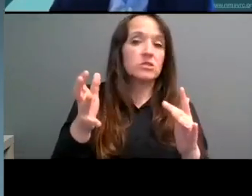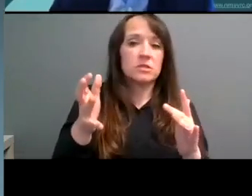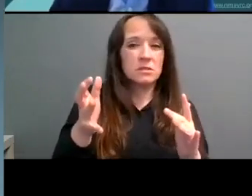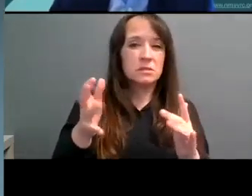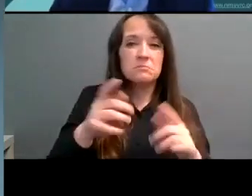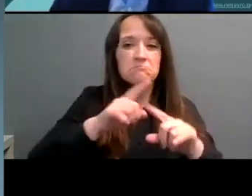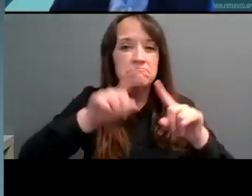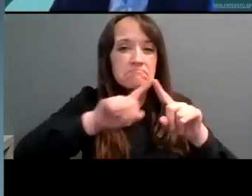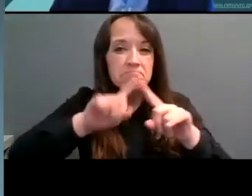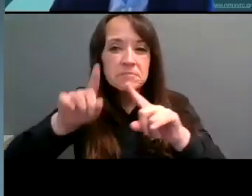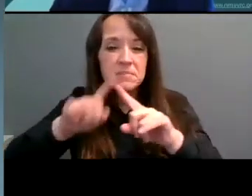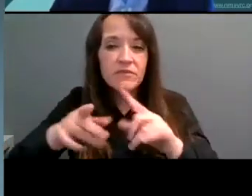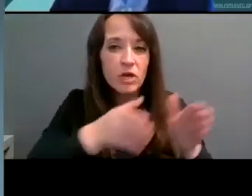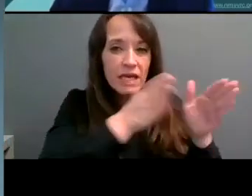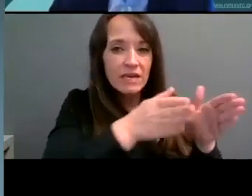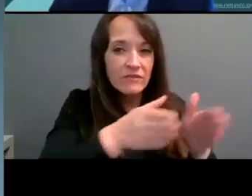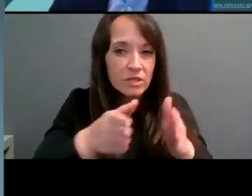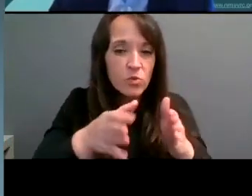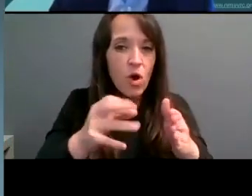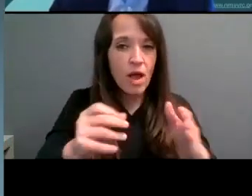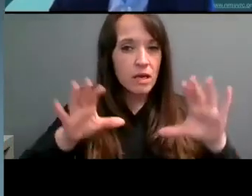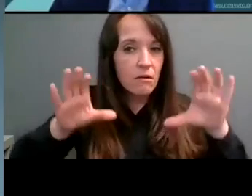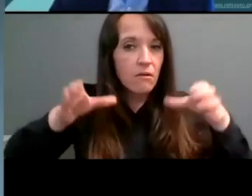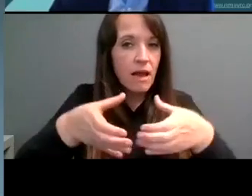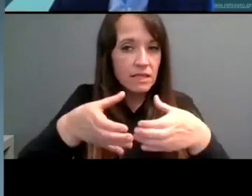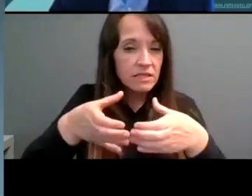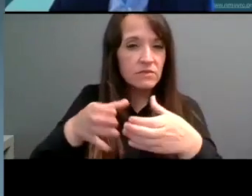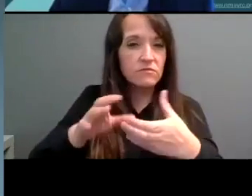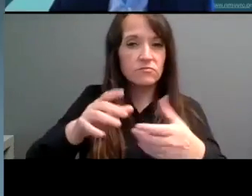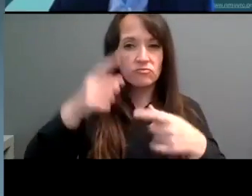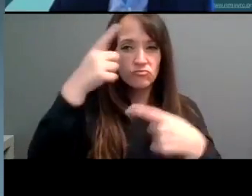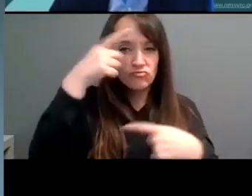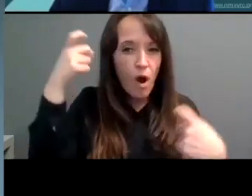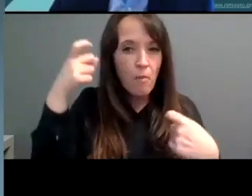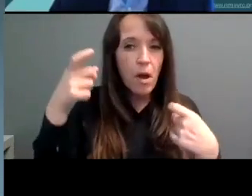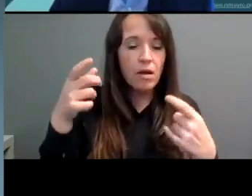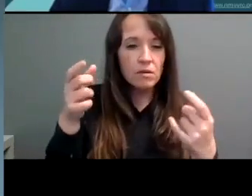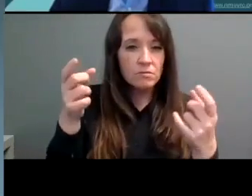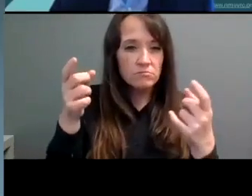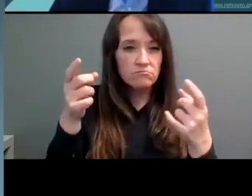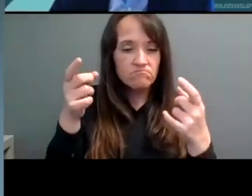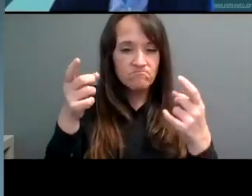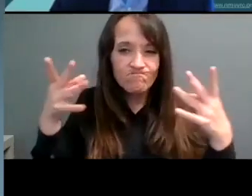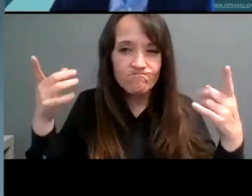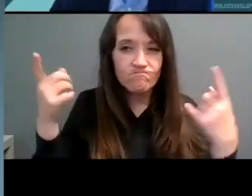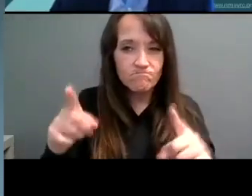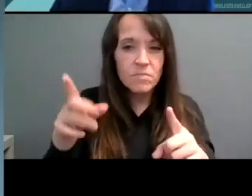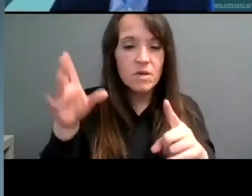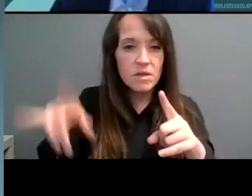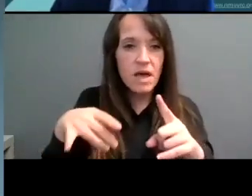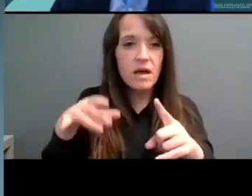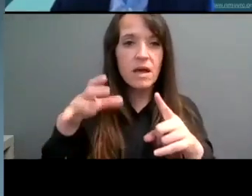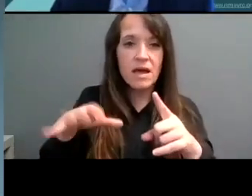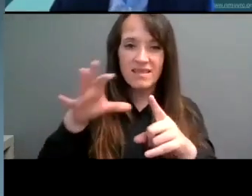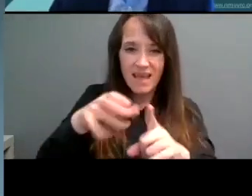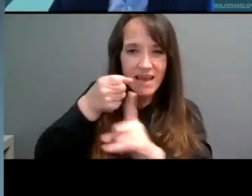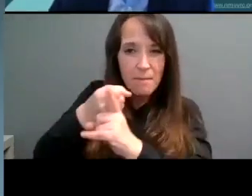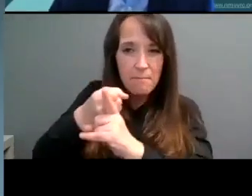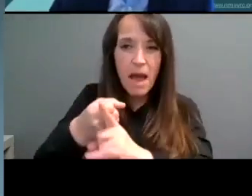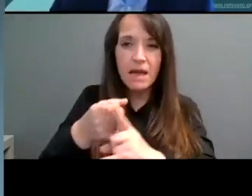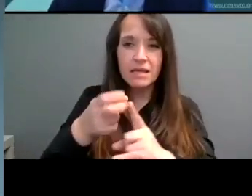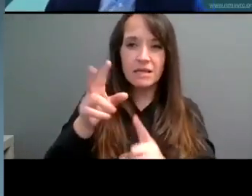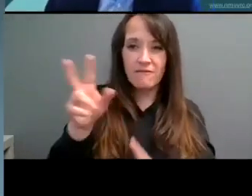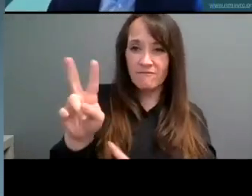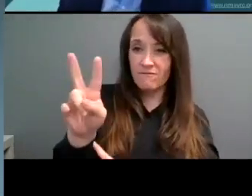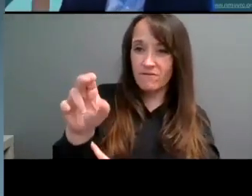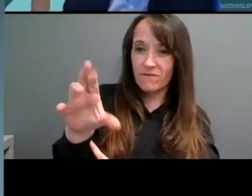of individual and collective trauma and many evidence-based strategies to mitigate the impact on victims and communities. So